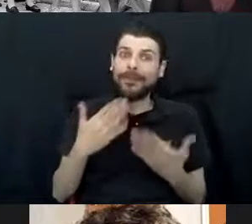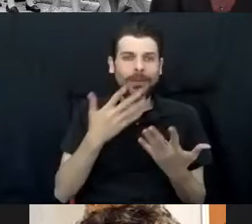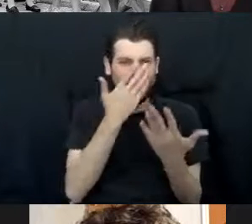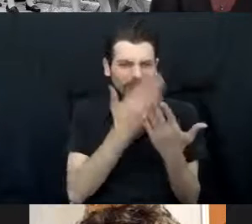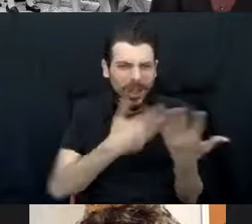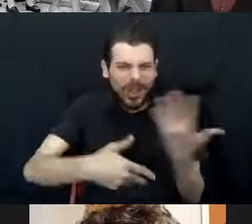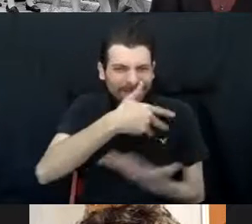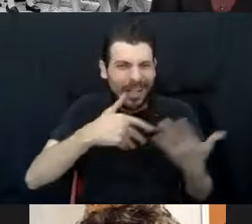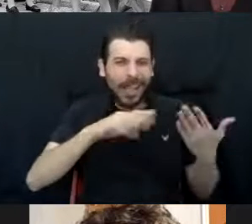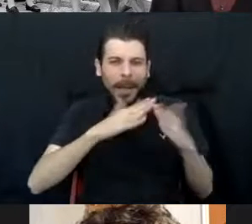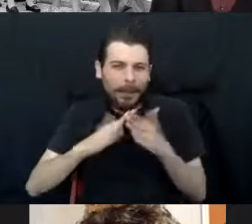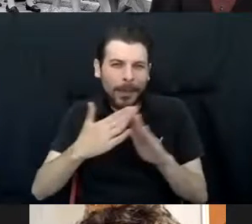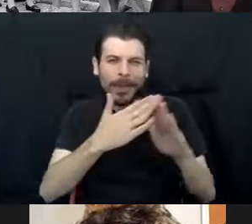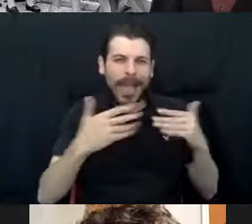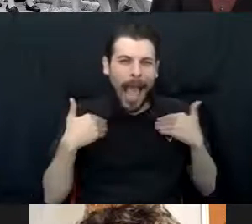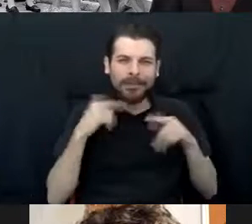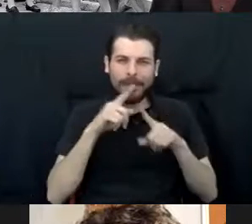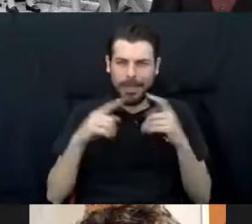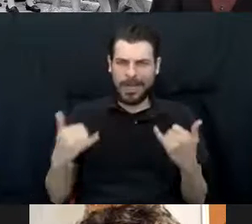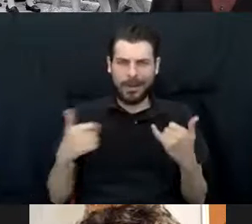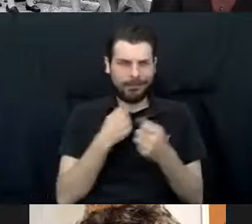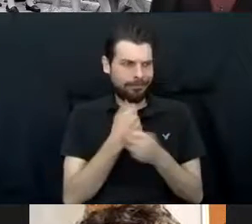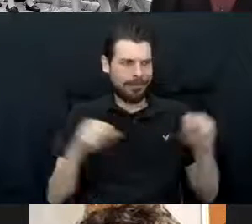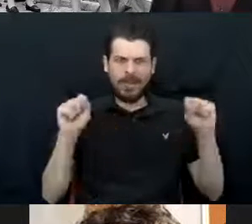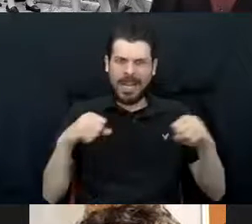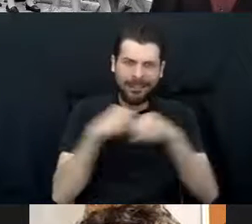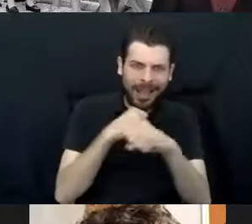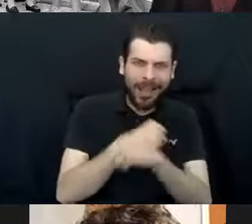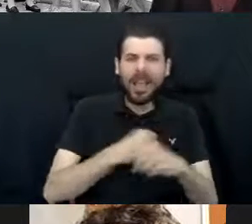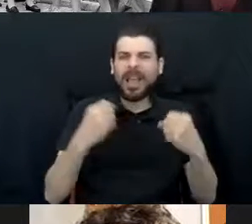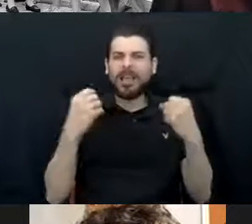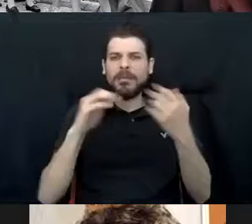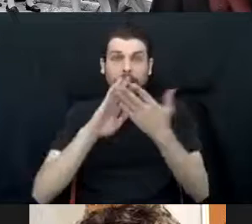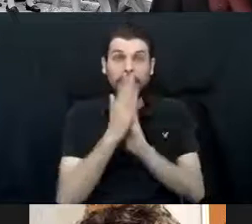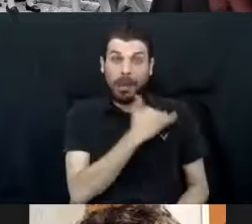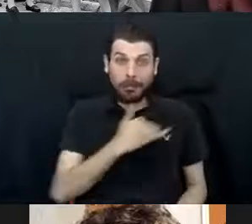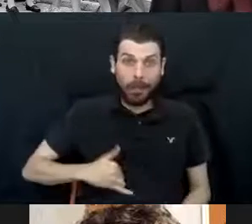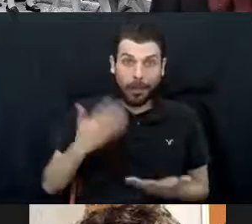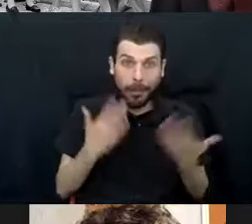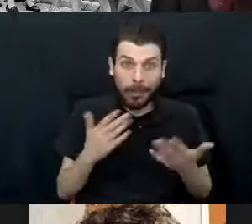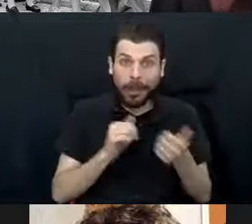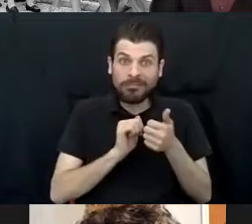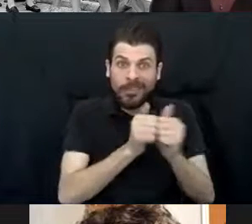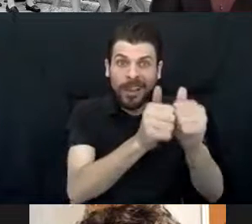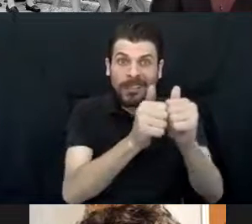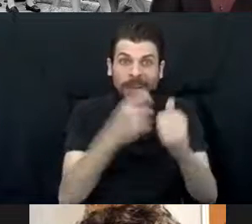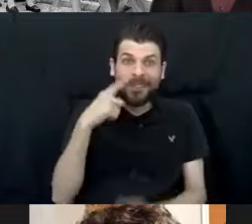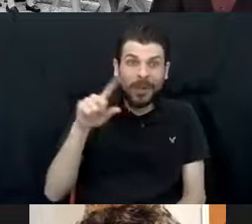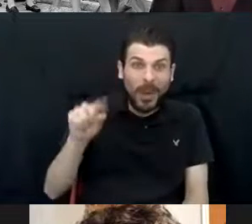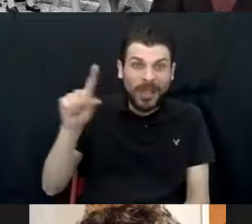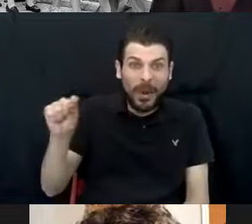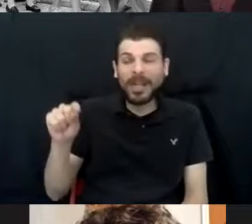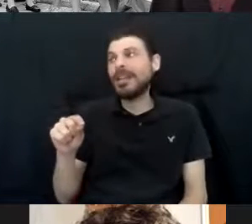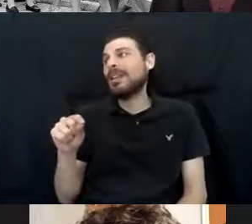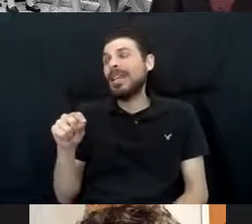our community, but to be in this place where we are now seeking office in the city of Portland in the year 2020 in the